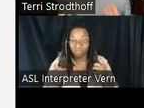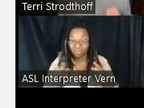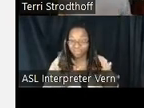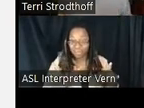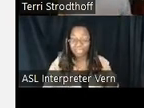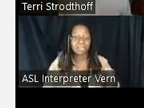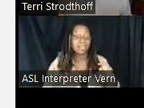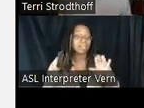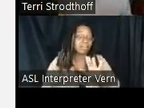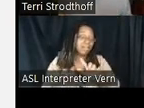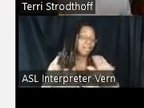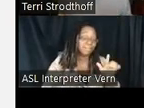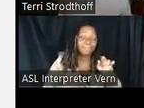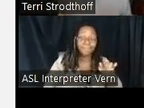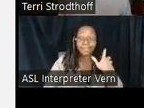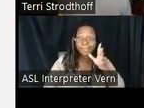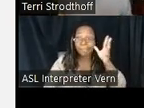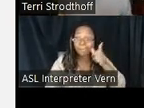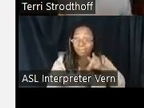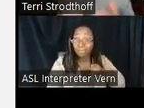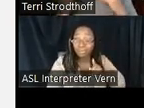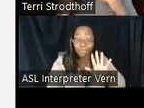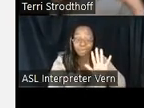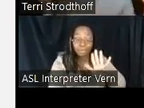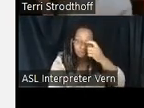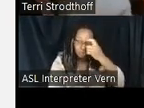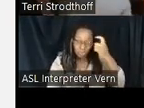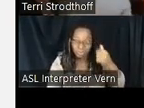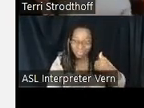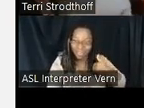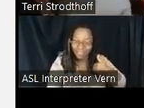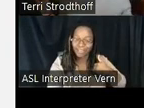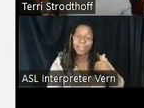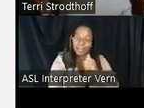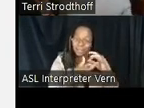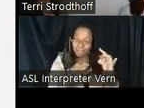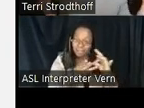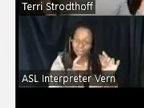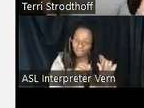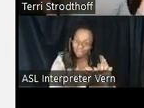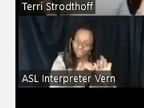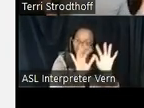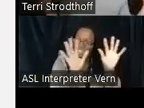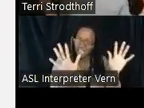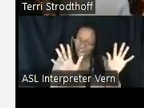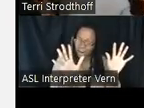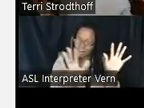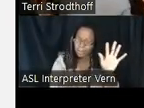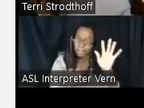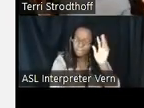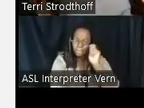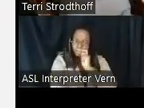environment where our parents are struggling with their own trauma, we get the message very quickly. Whoa, this world